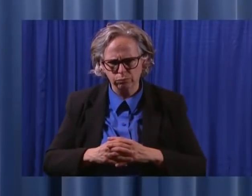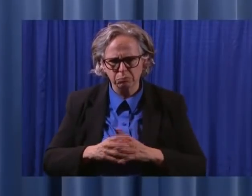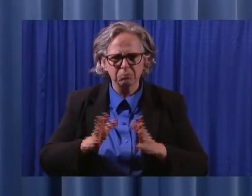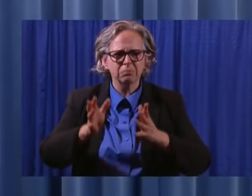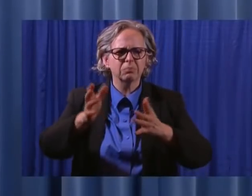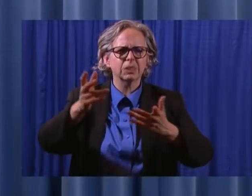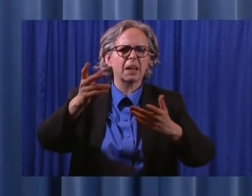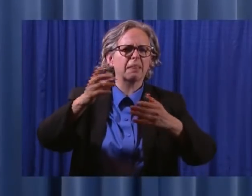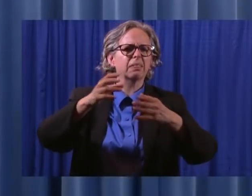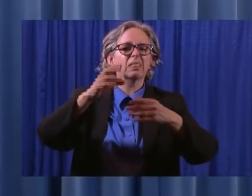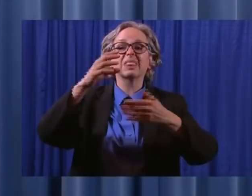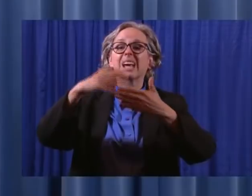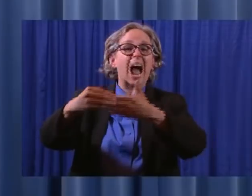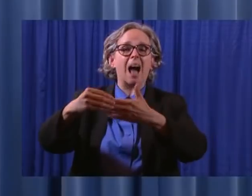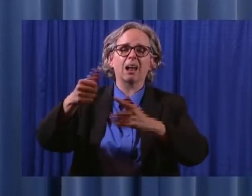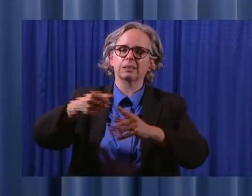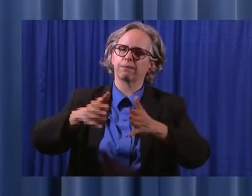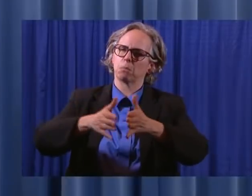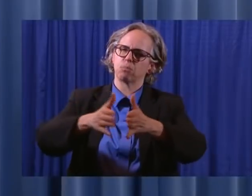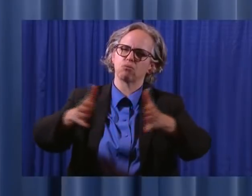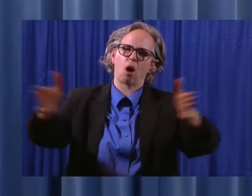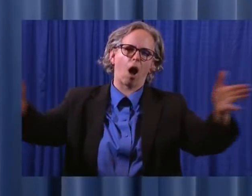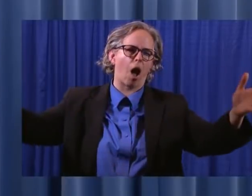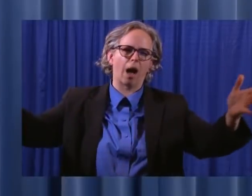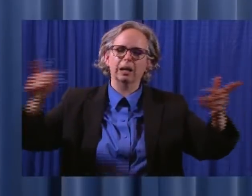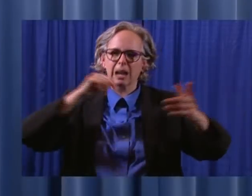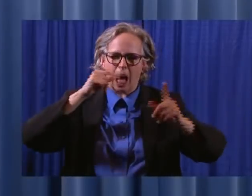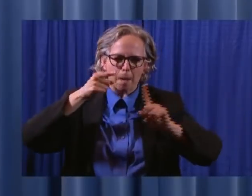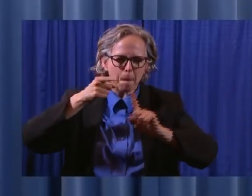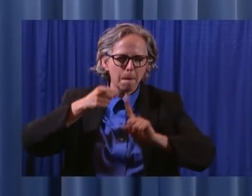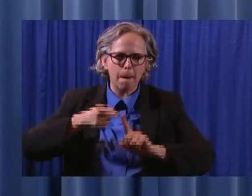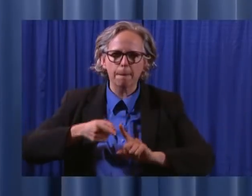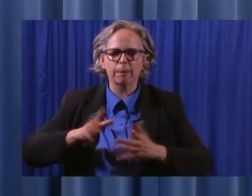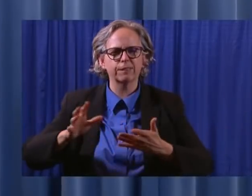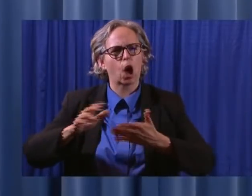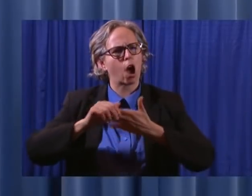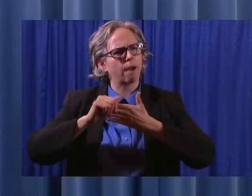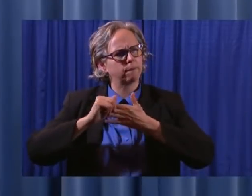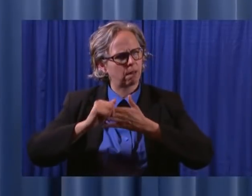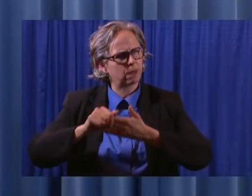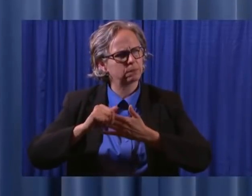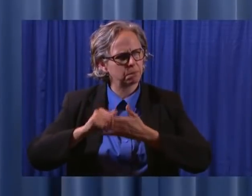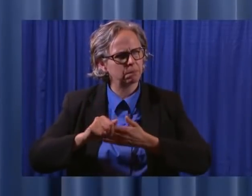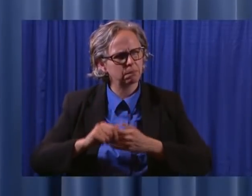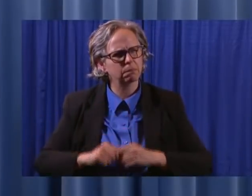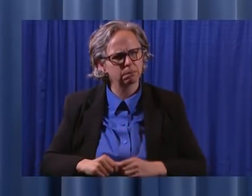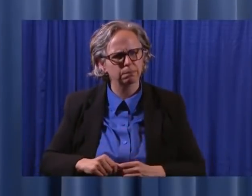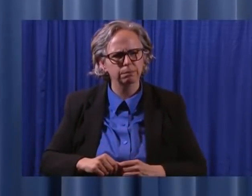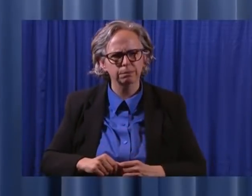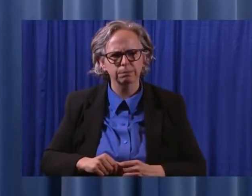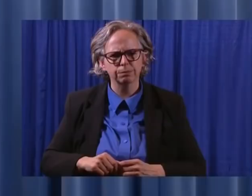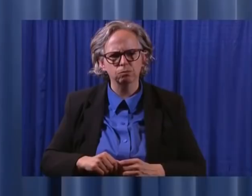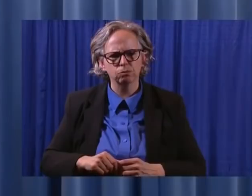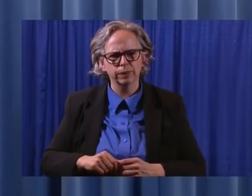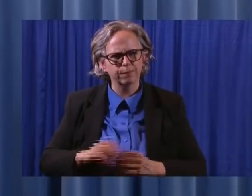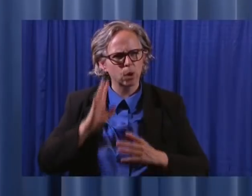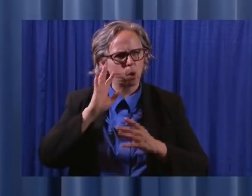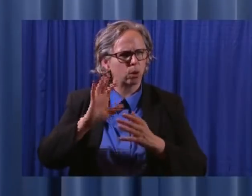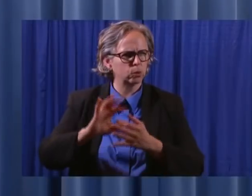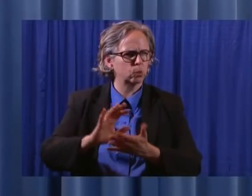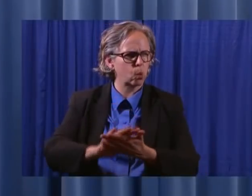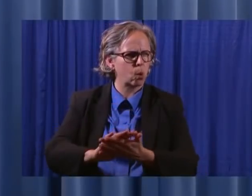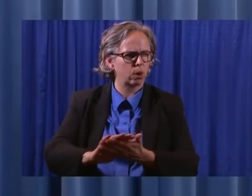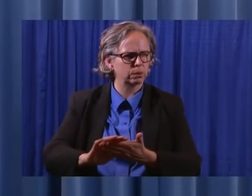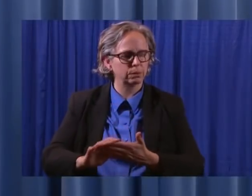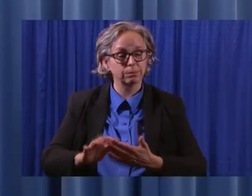health, no surprises in there, and you're going to see a great deal of flexibility for